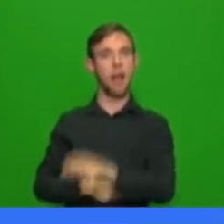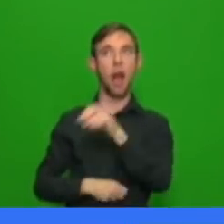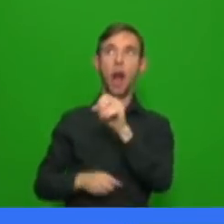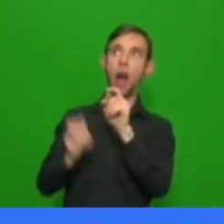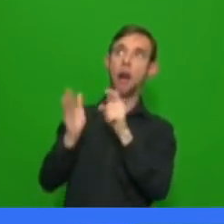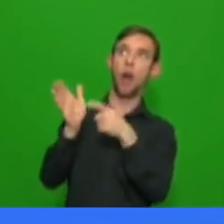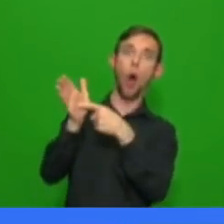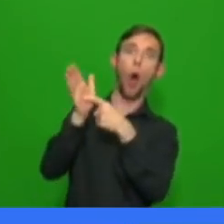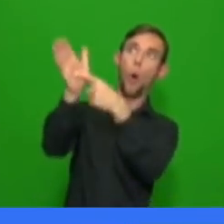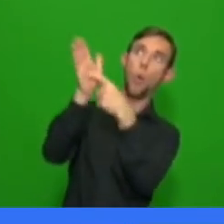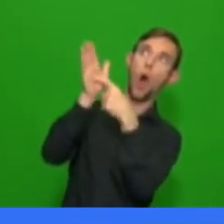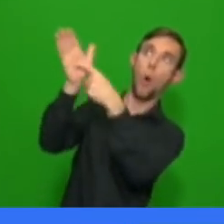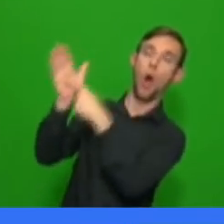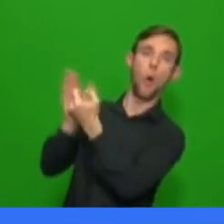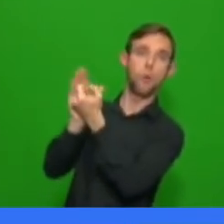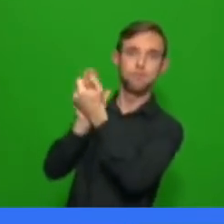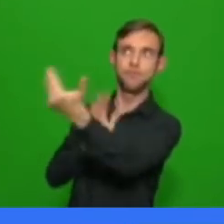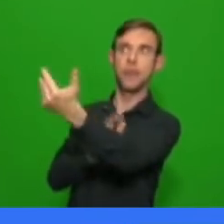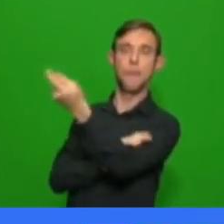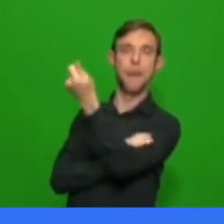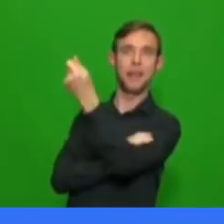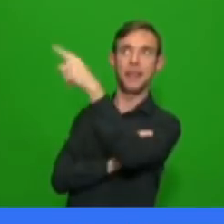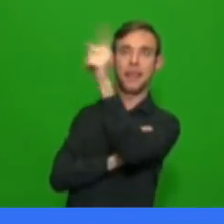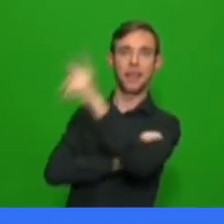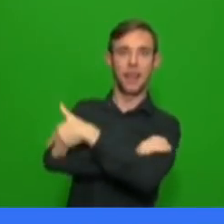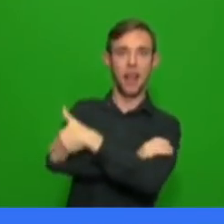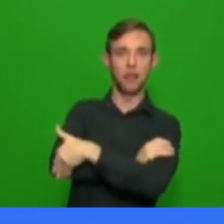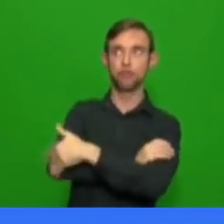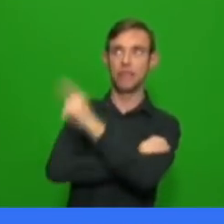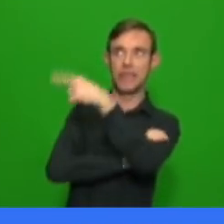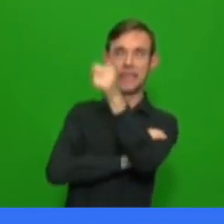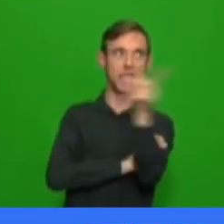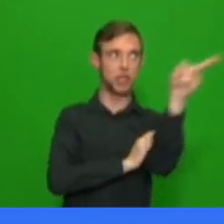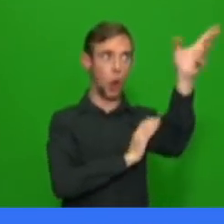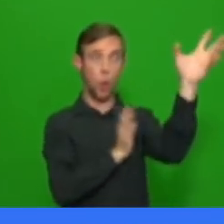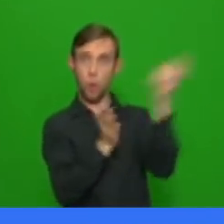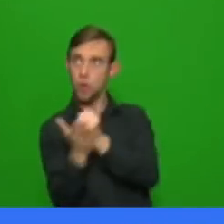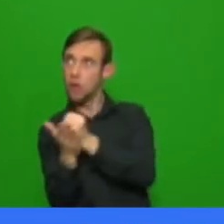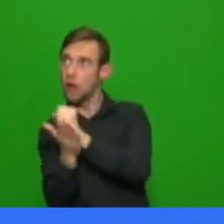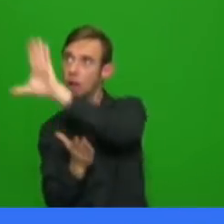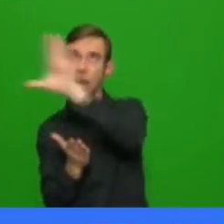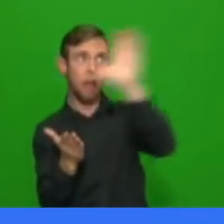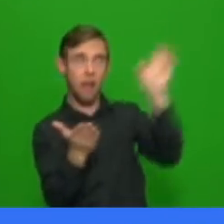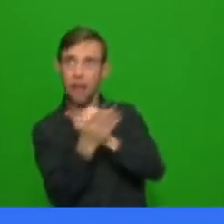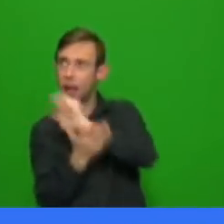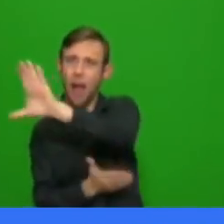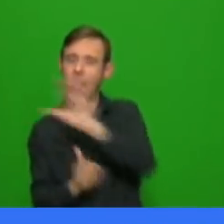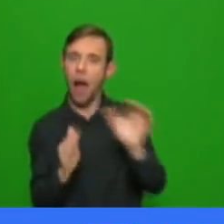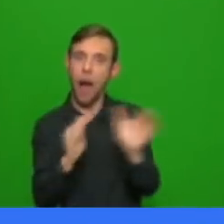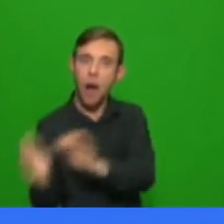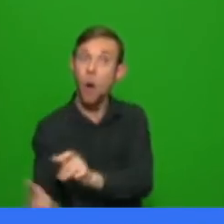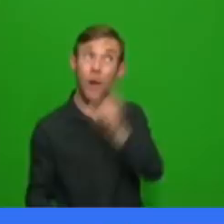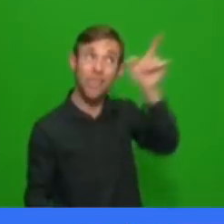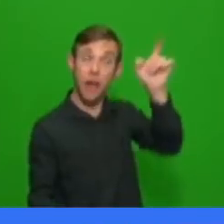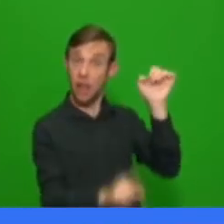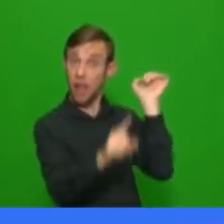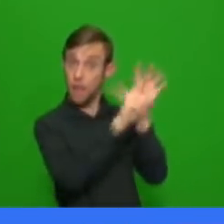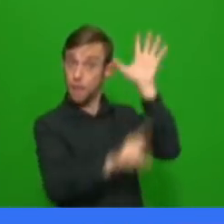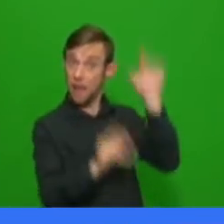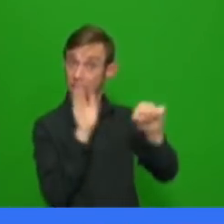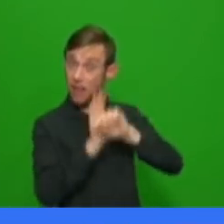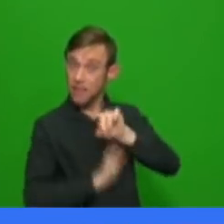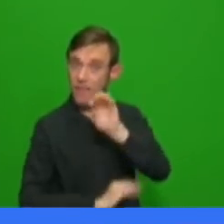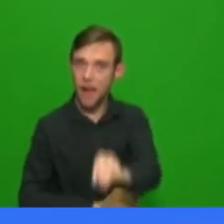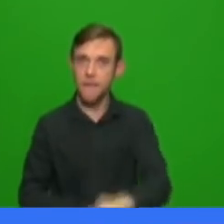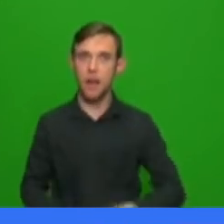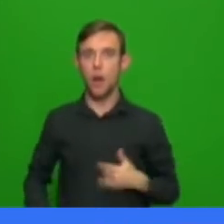wanted to get your take on those reserves, the size of those reserves. Thank you. Thank you.